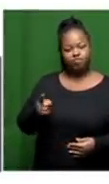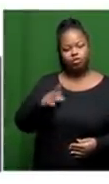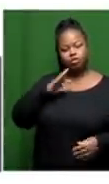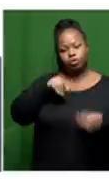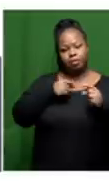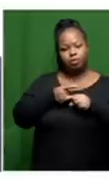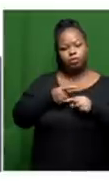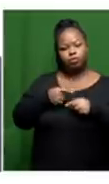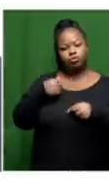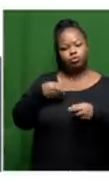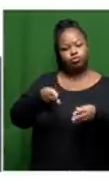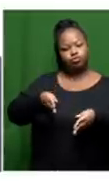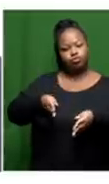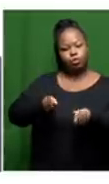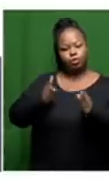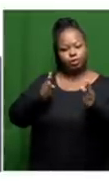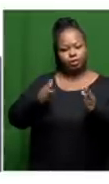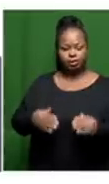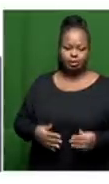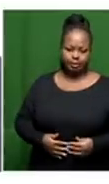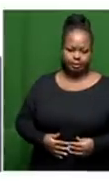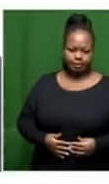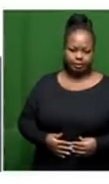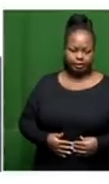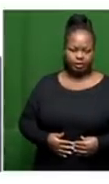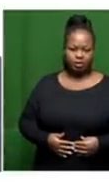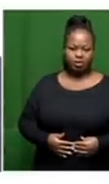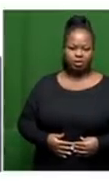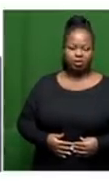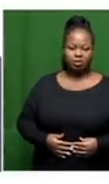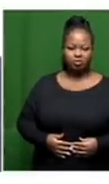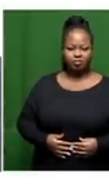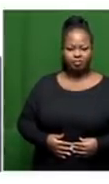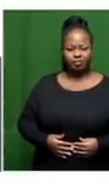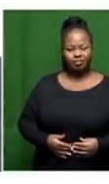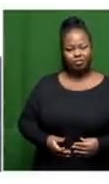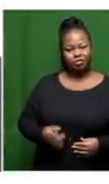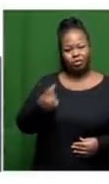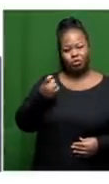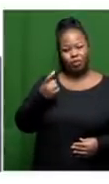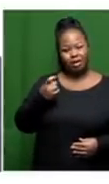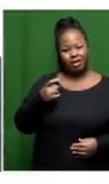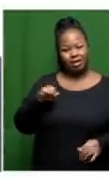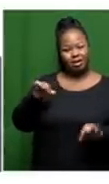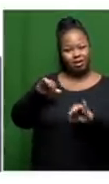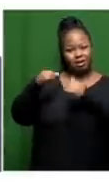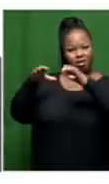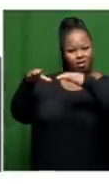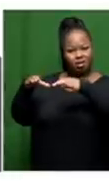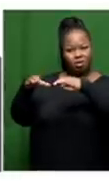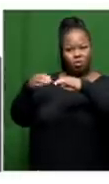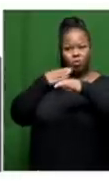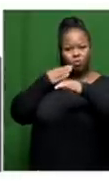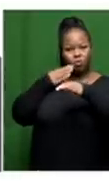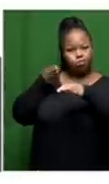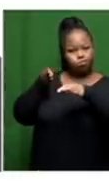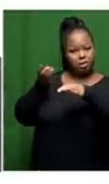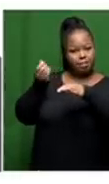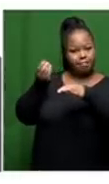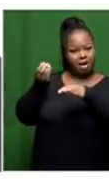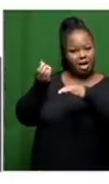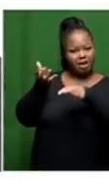roads, the only entity that seems to have managed somehow to